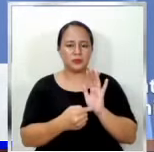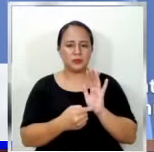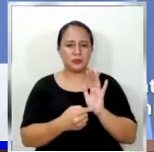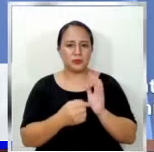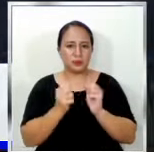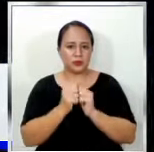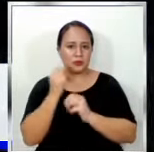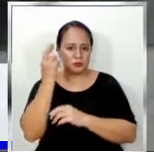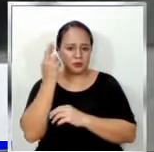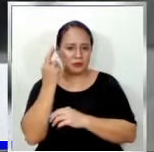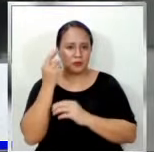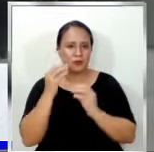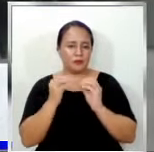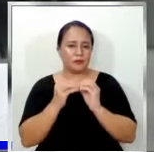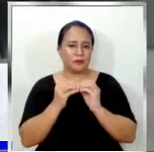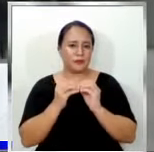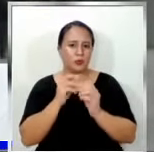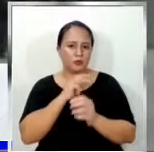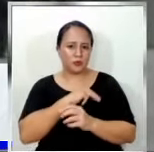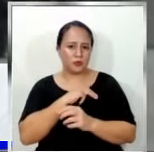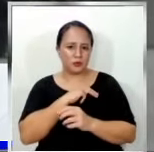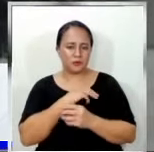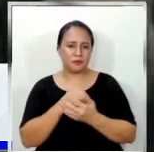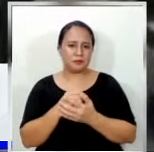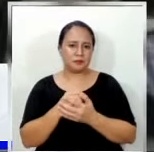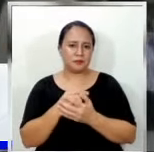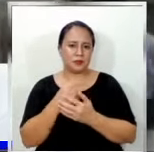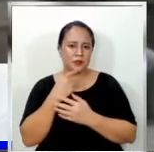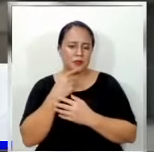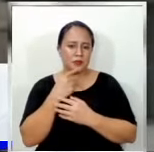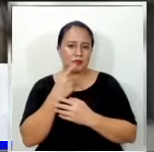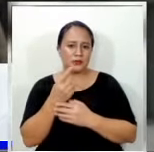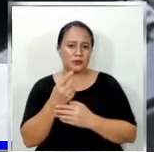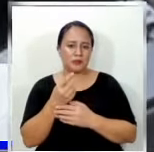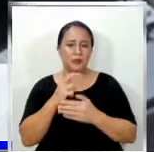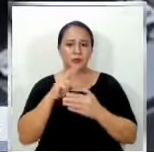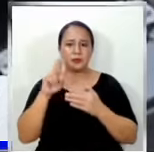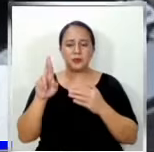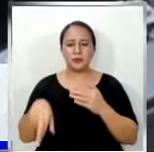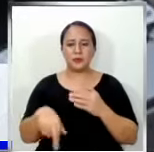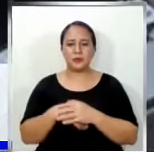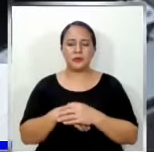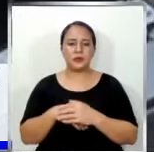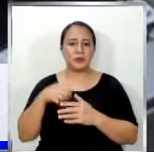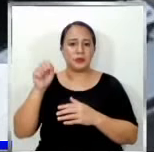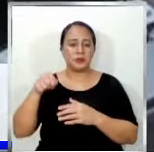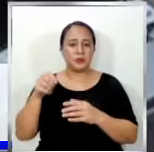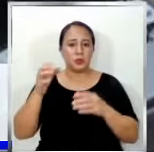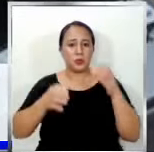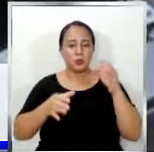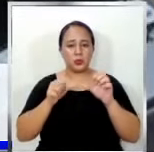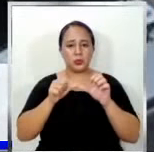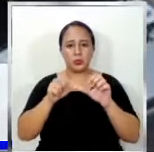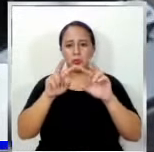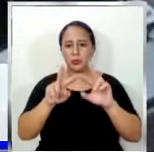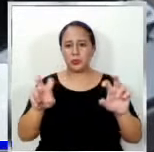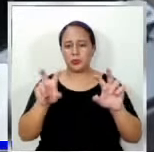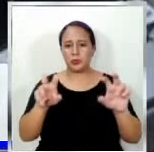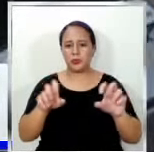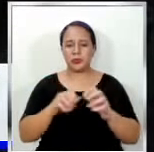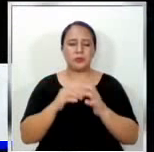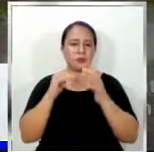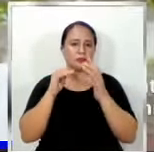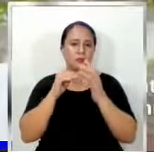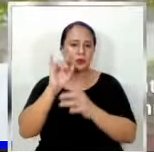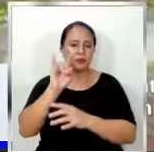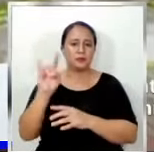or morally. Ilang araw matapos maglabas ang resolusyon ng International Criminal Court para ipagpatuloy ang imbestigasyon sa kampanya kontra droga ng kanyang